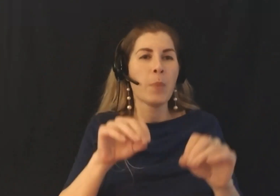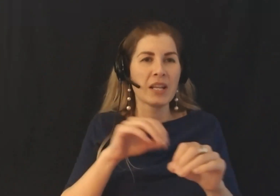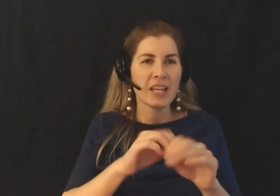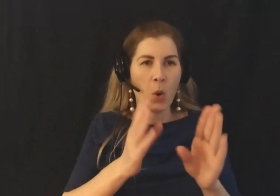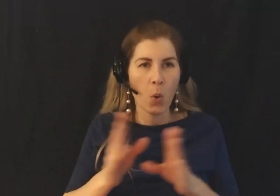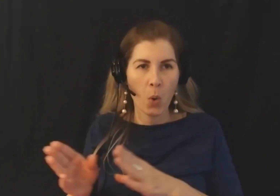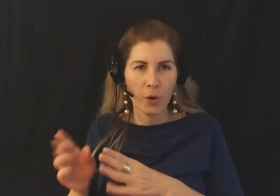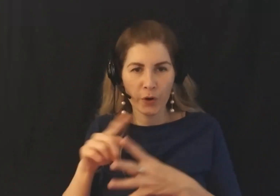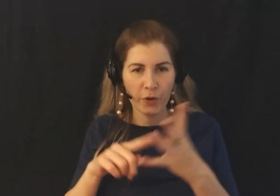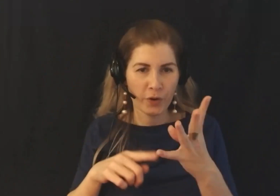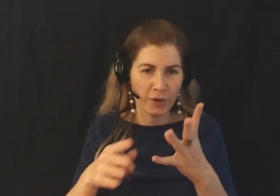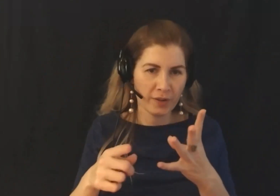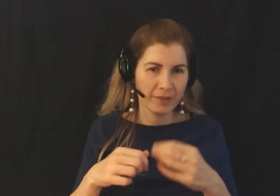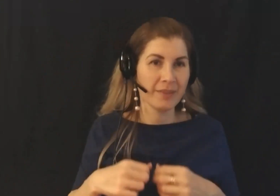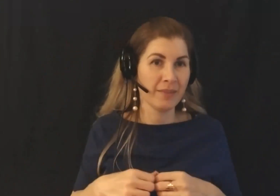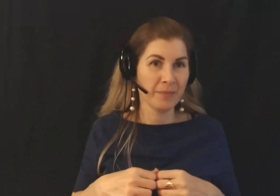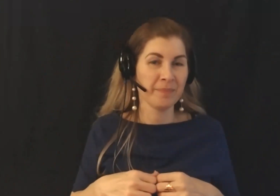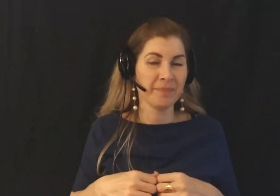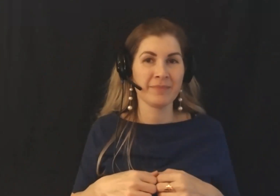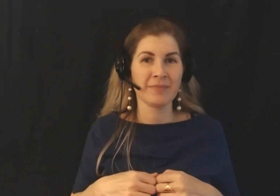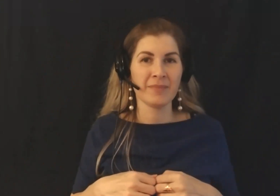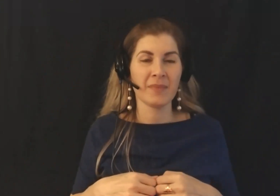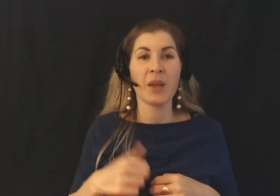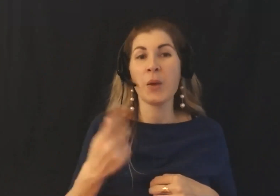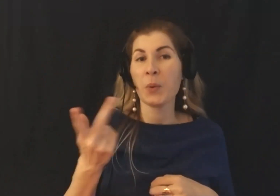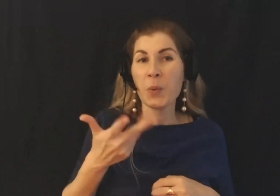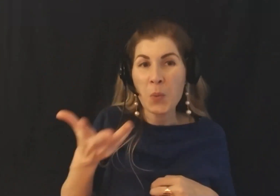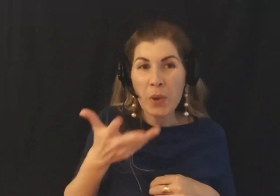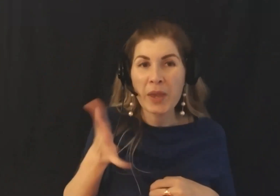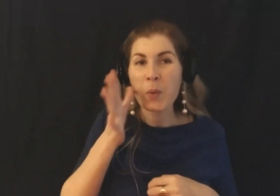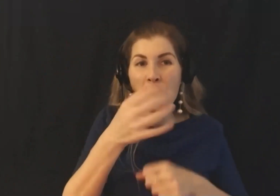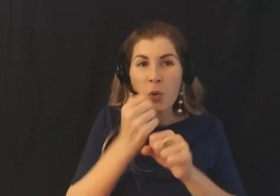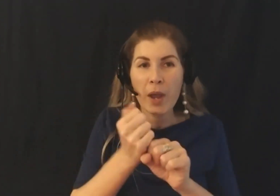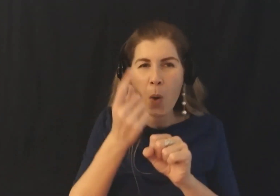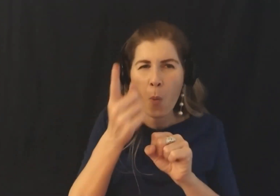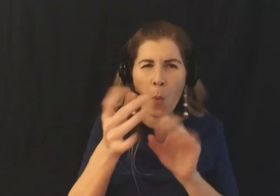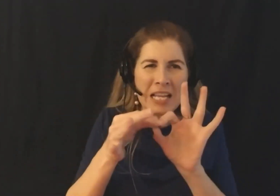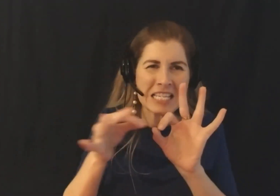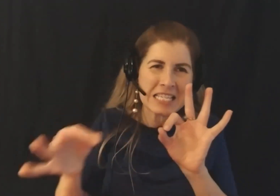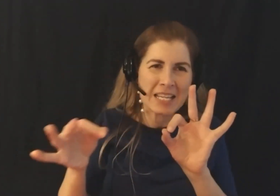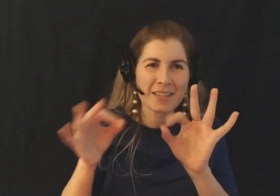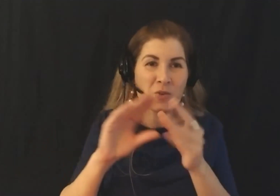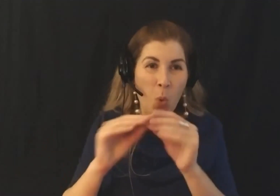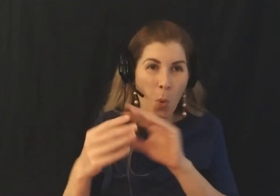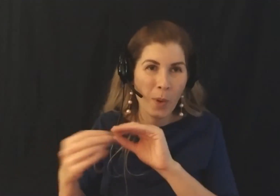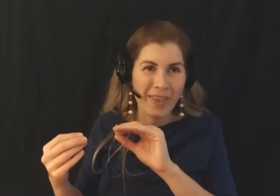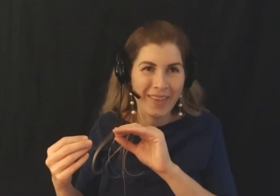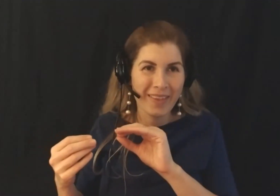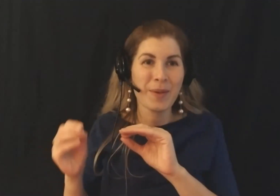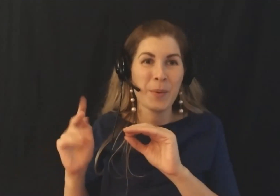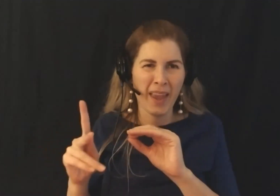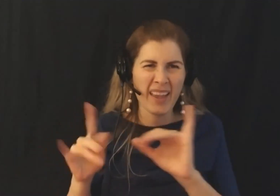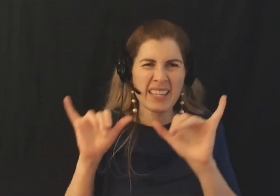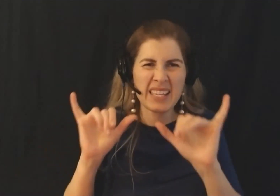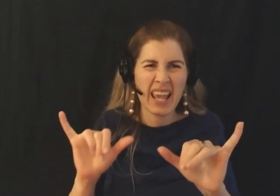Sheila, Summer, Heidi, and Gerald. We're gonna create a one-sentence story, and our goal is just to stay on the same